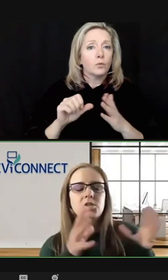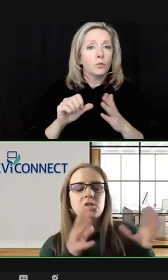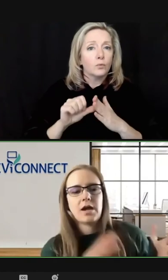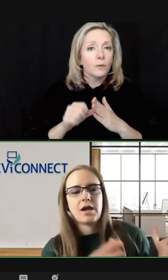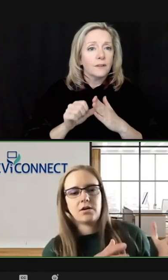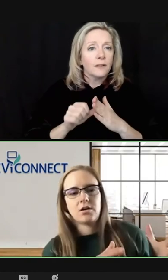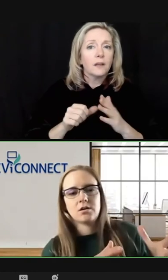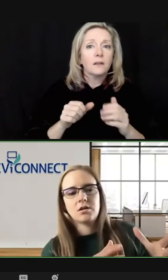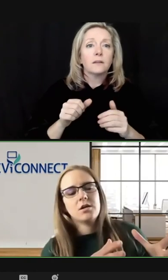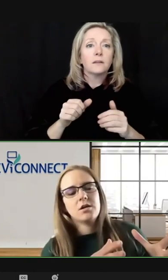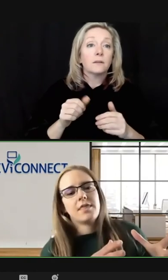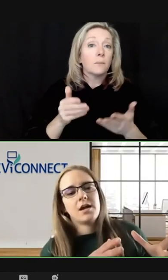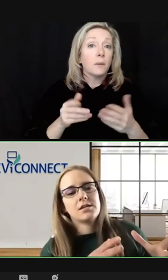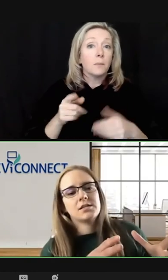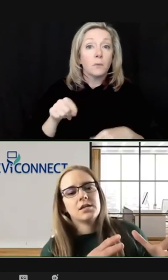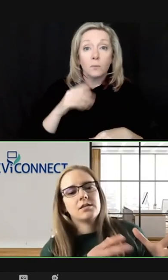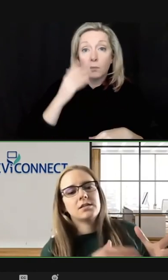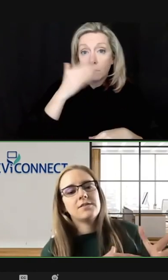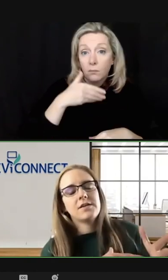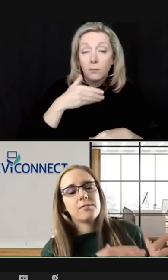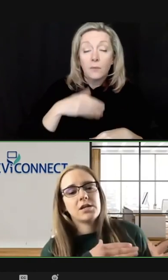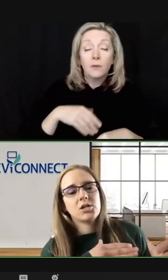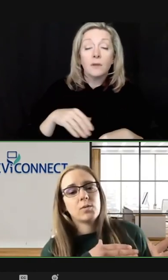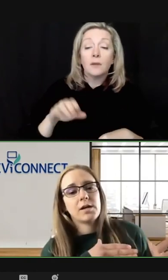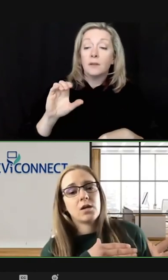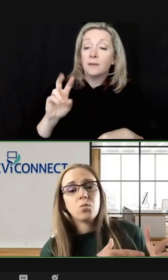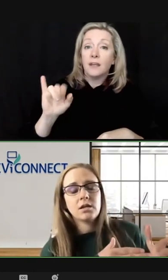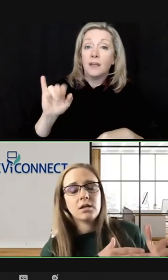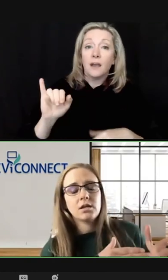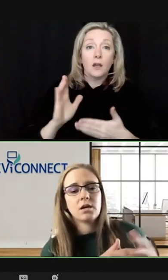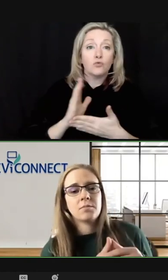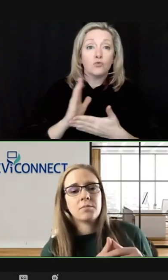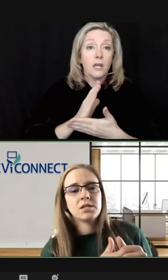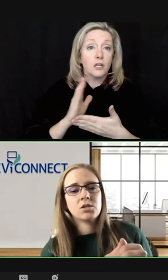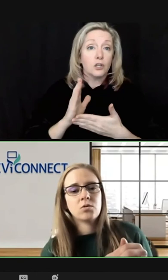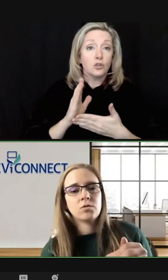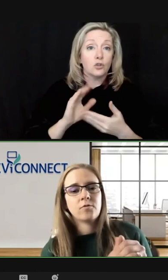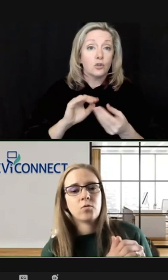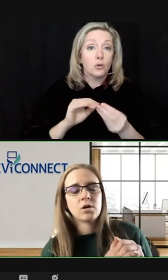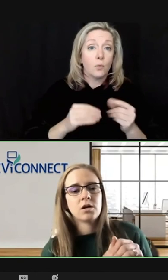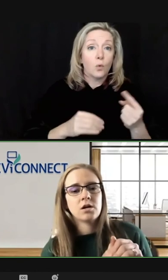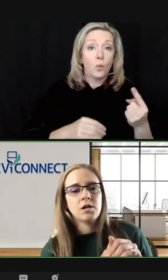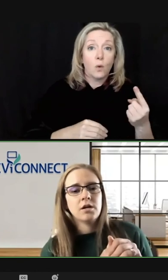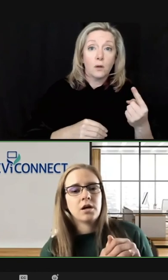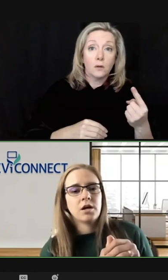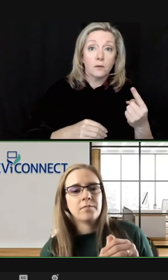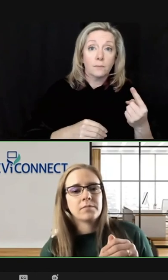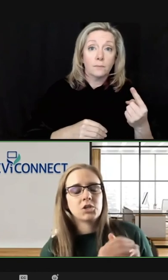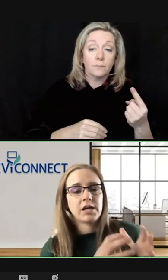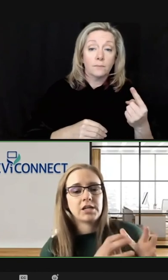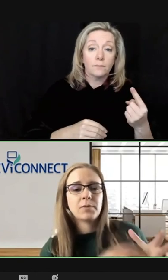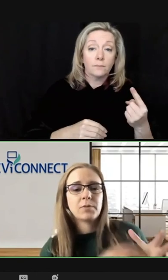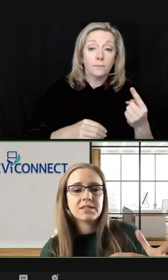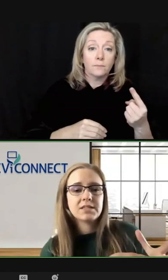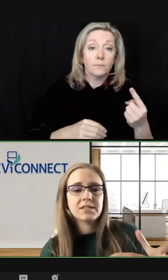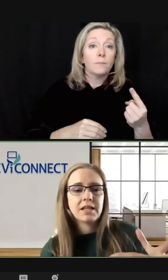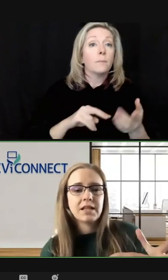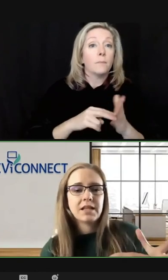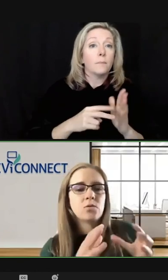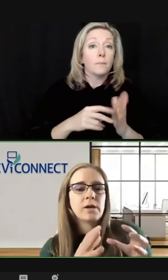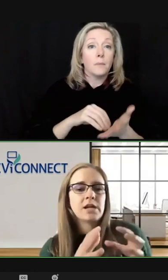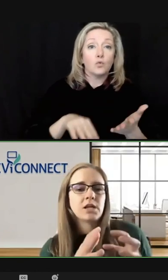in case you haven't heard, that the Cvi Range rating 1 is known for the child's